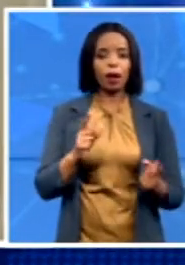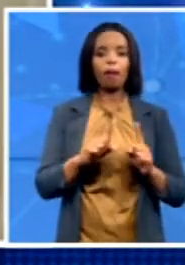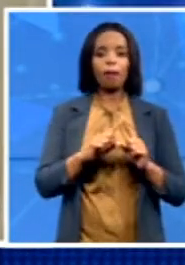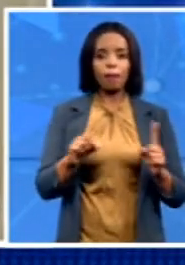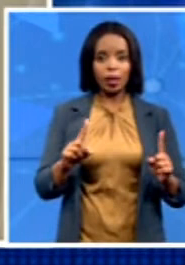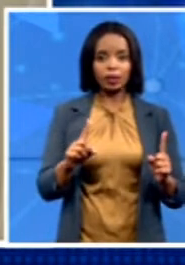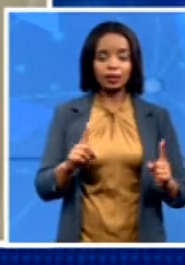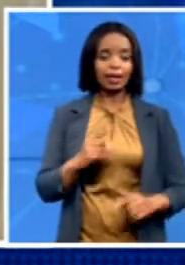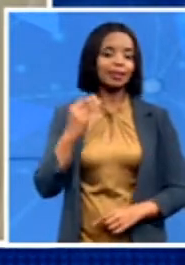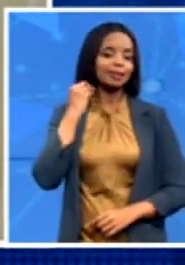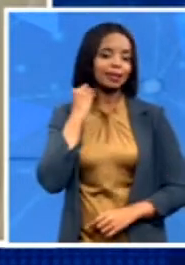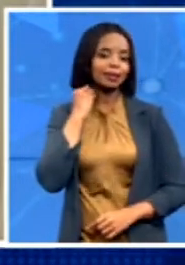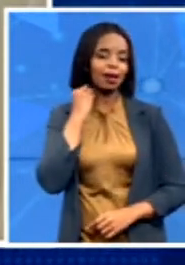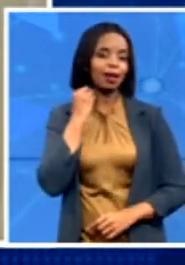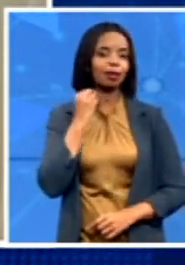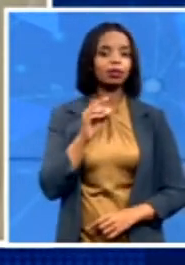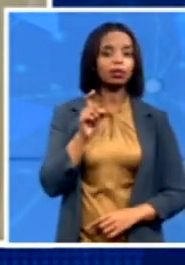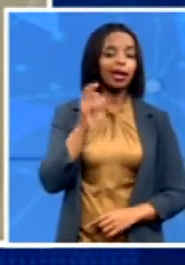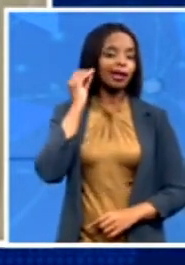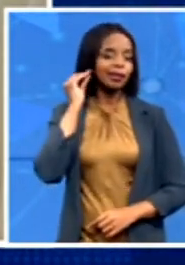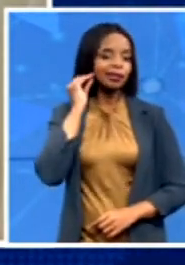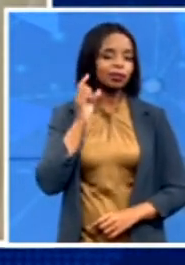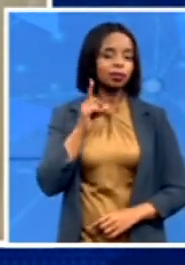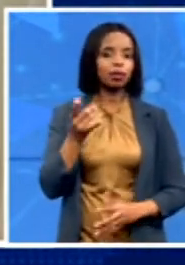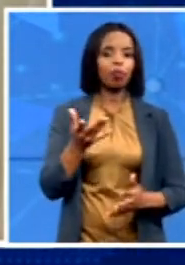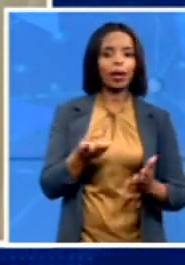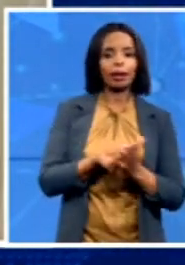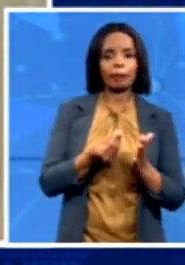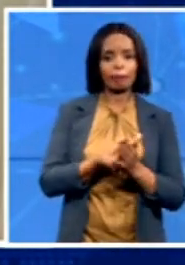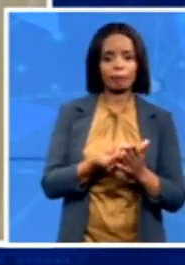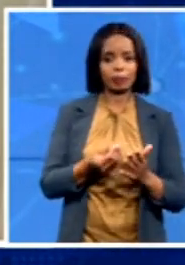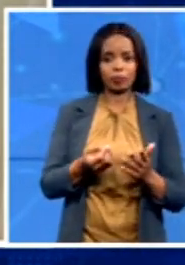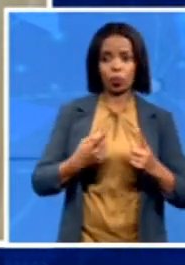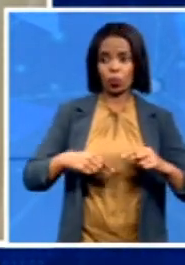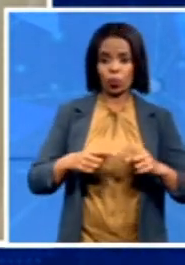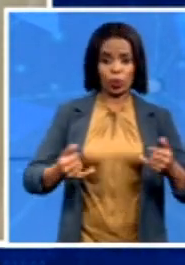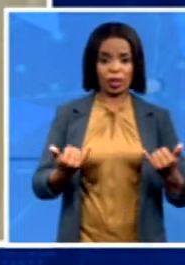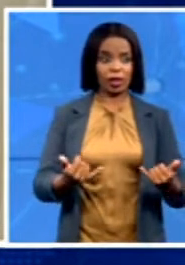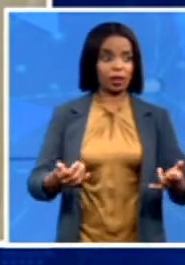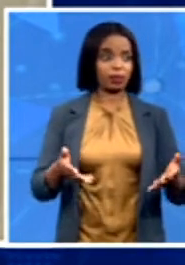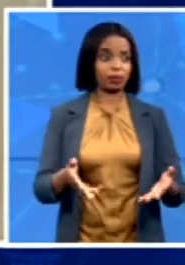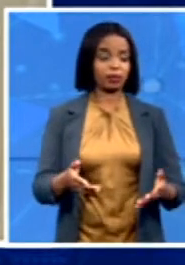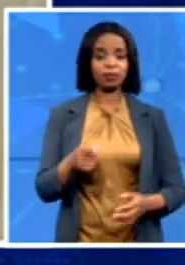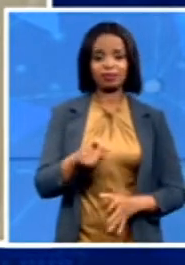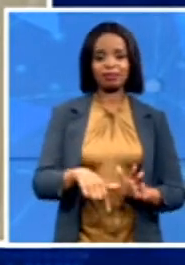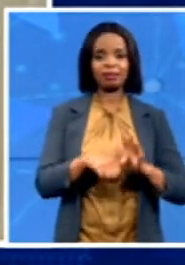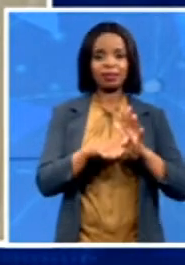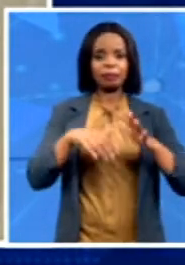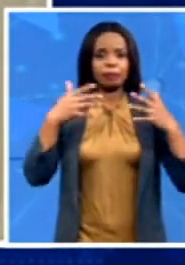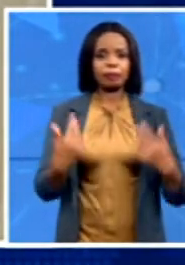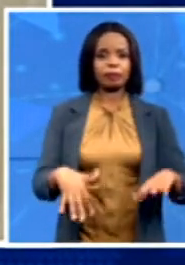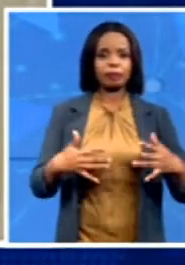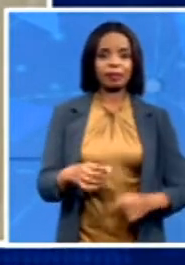economy, the digital economy that we are in, is a key driver, and it's a huge factor that must be taken